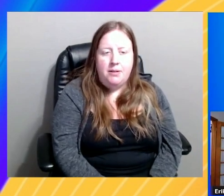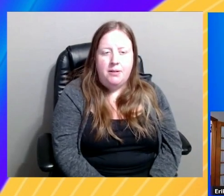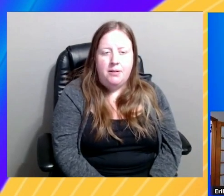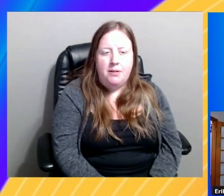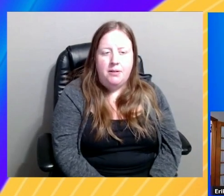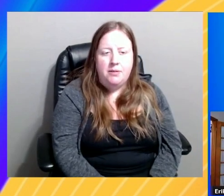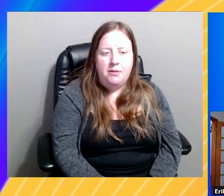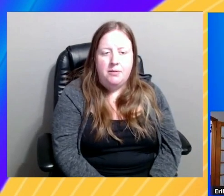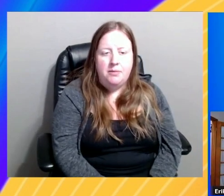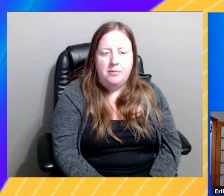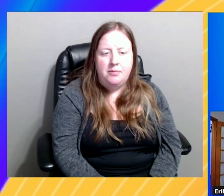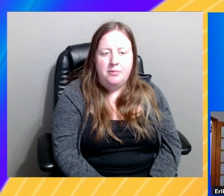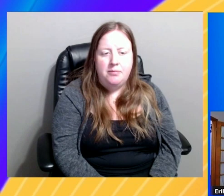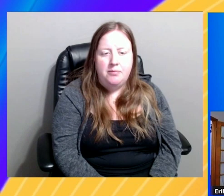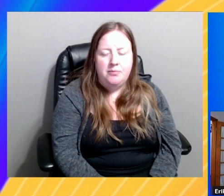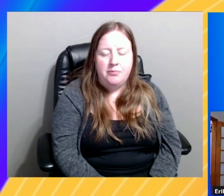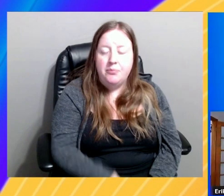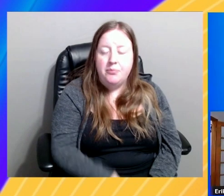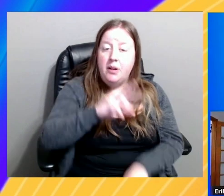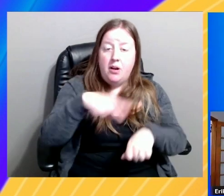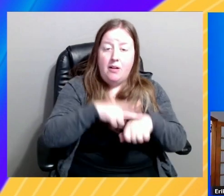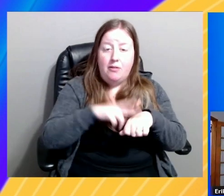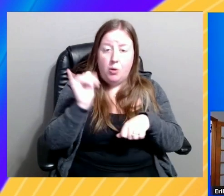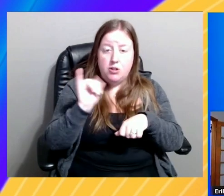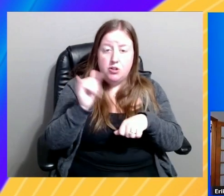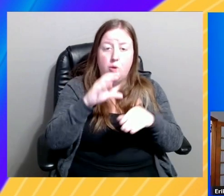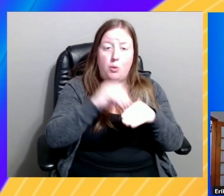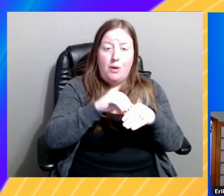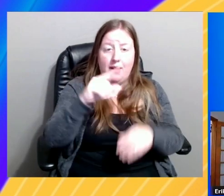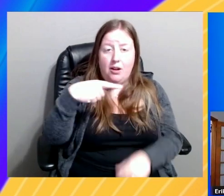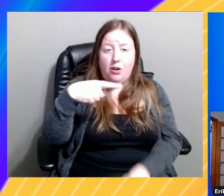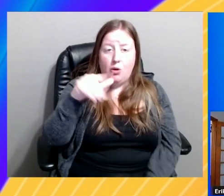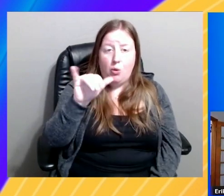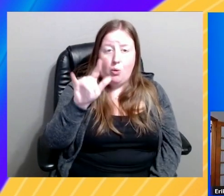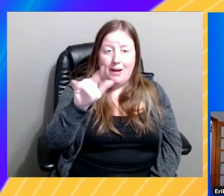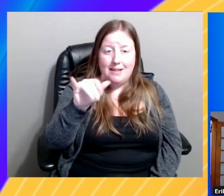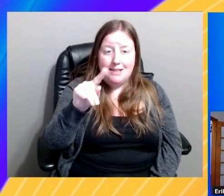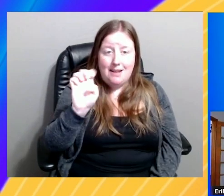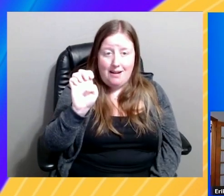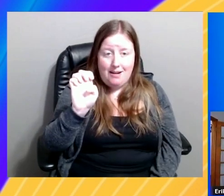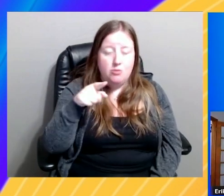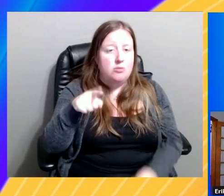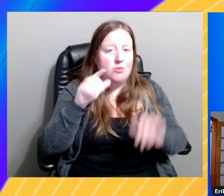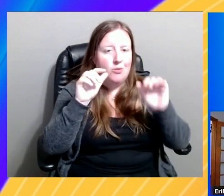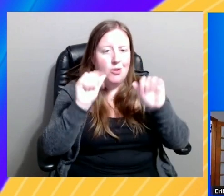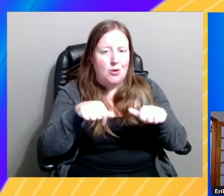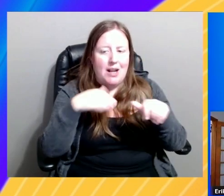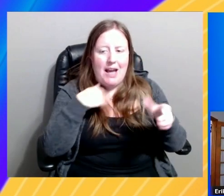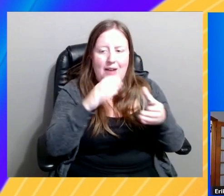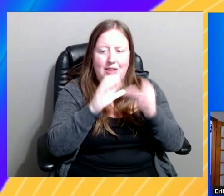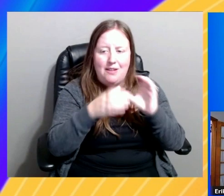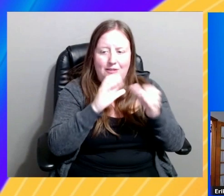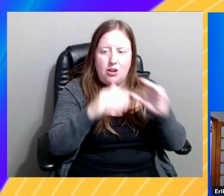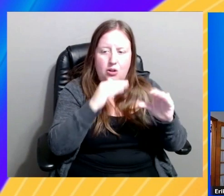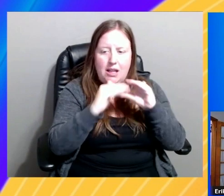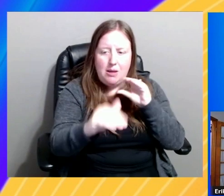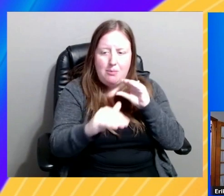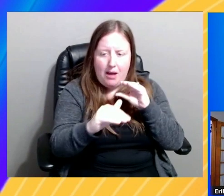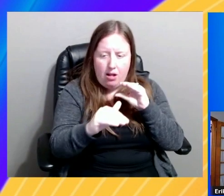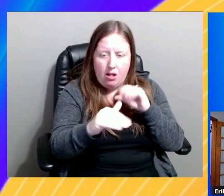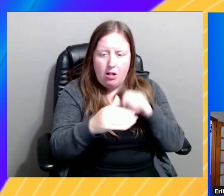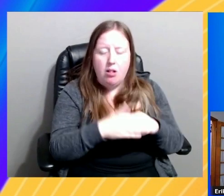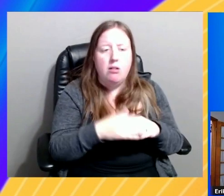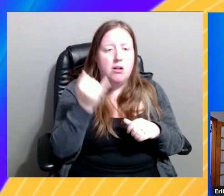And then, of course, within QuickSight, you can then always have this configured to be emailed. So if you do